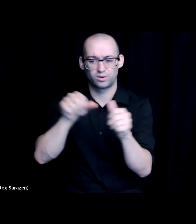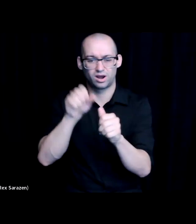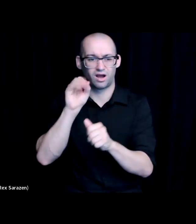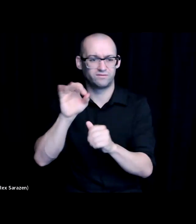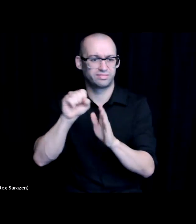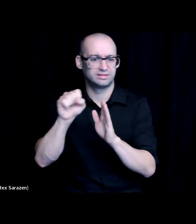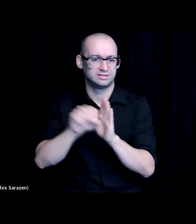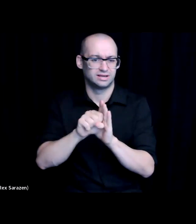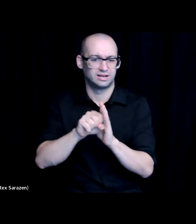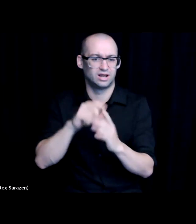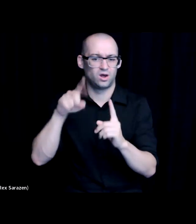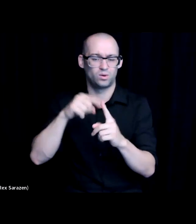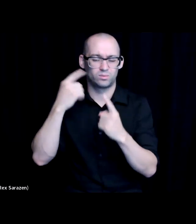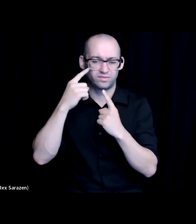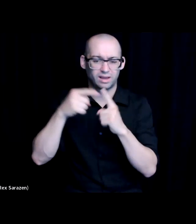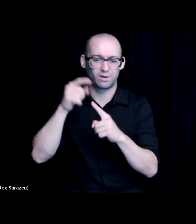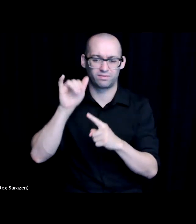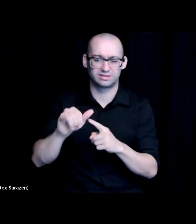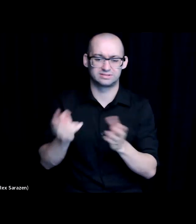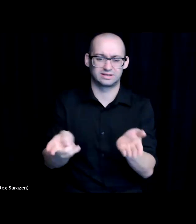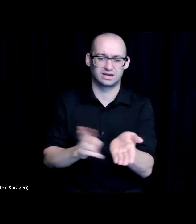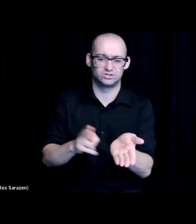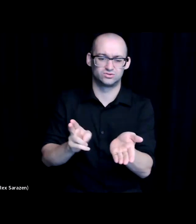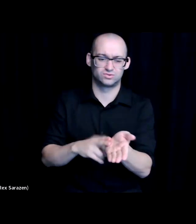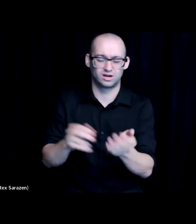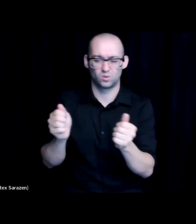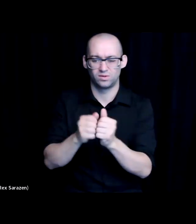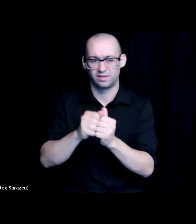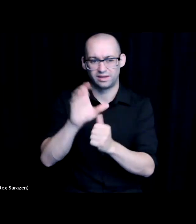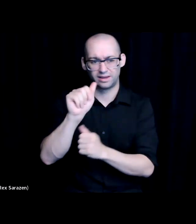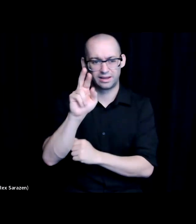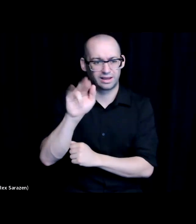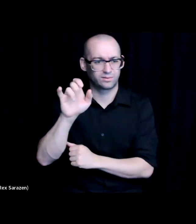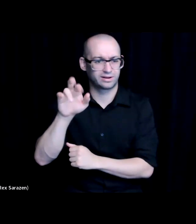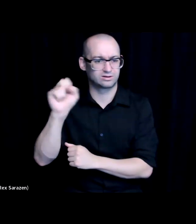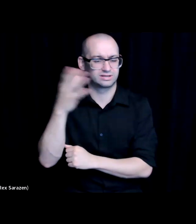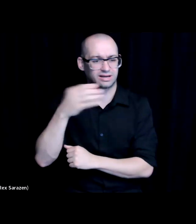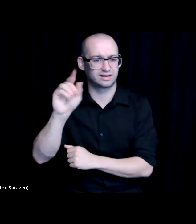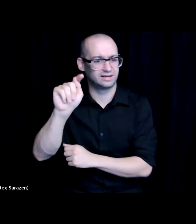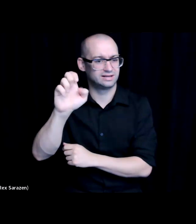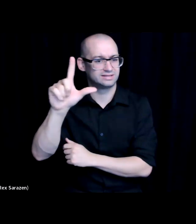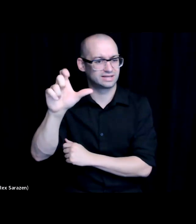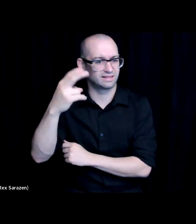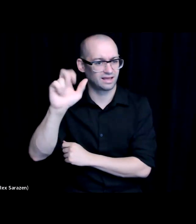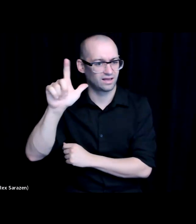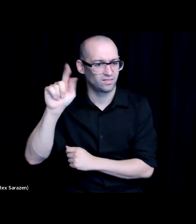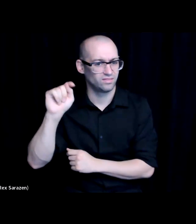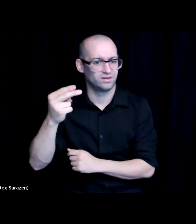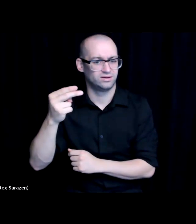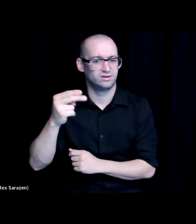in our contract with carriers, and when we require telehealth for all services, including behavioral health care, we're trying